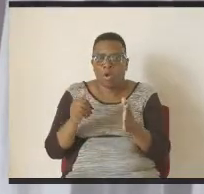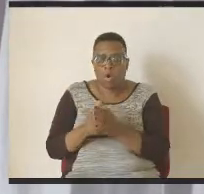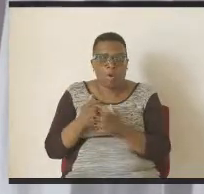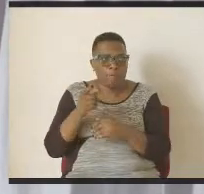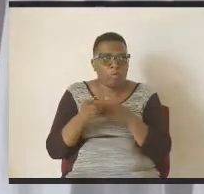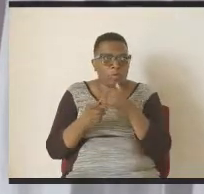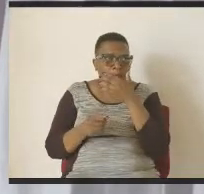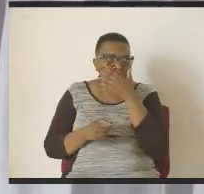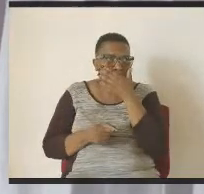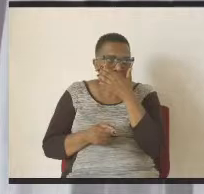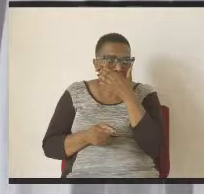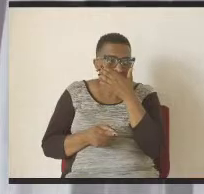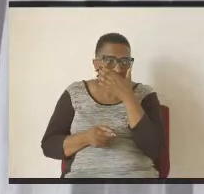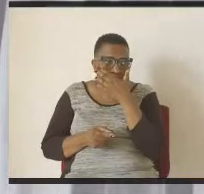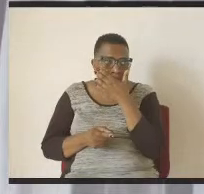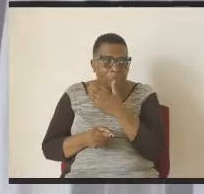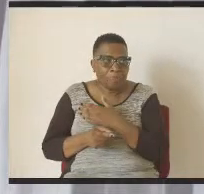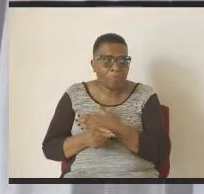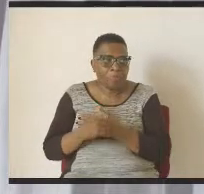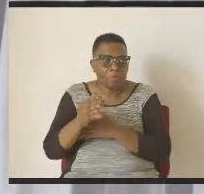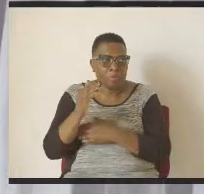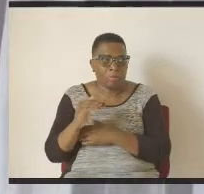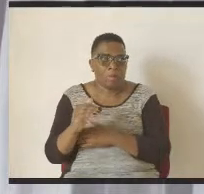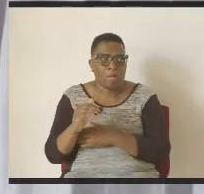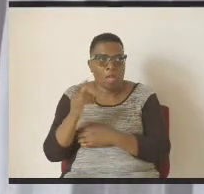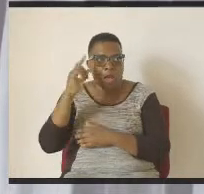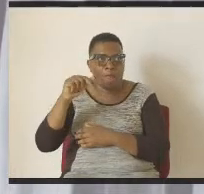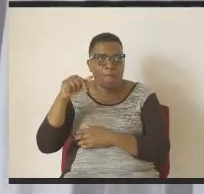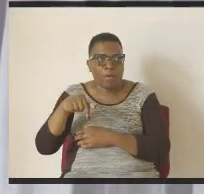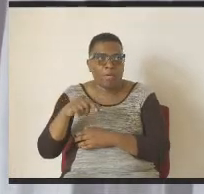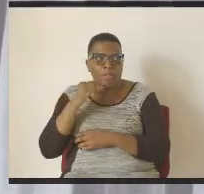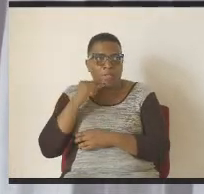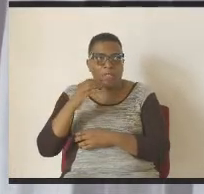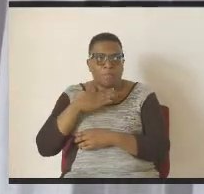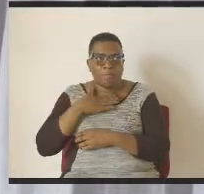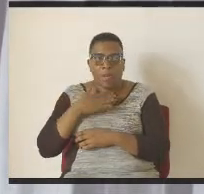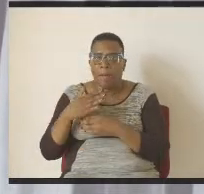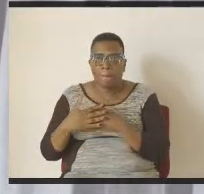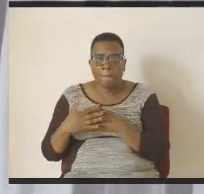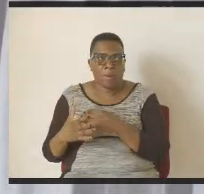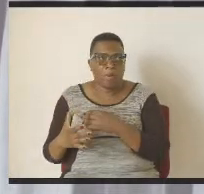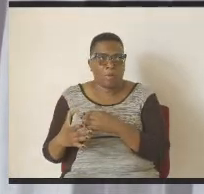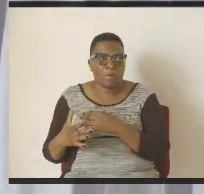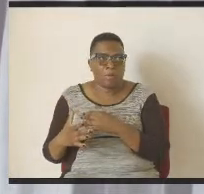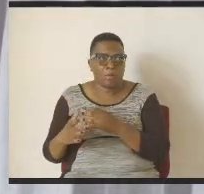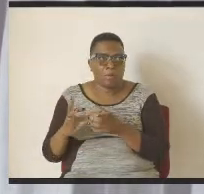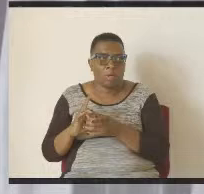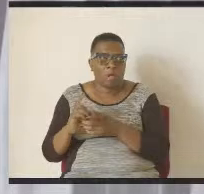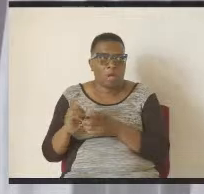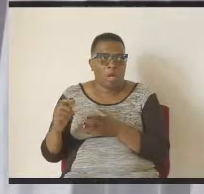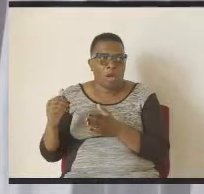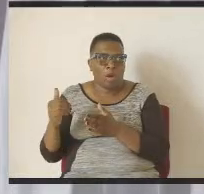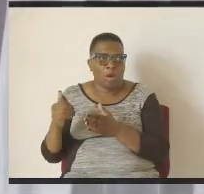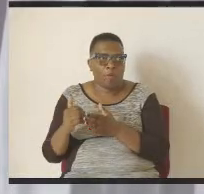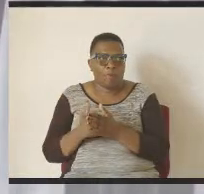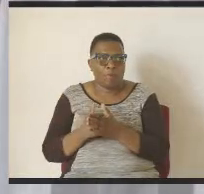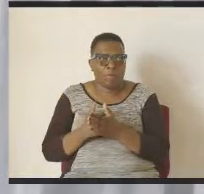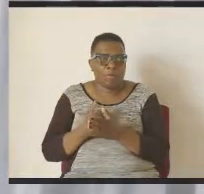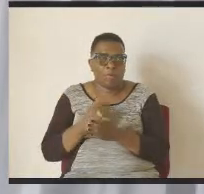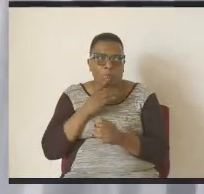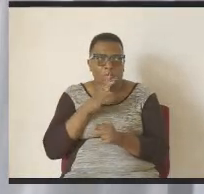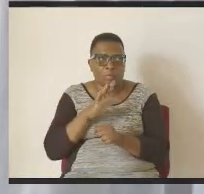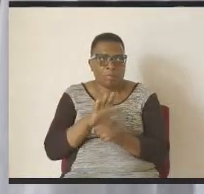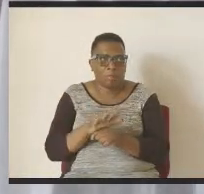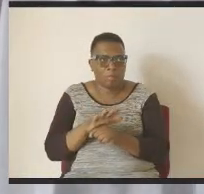all of you." Verse 28, "For this is what? My blood of the